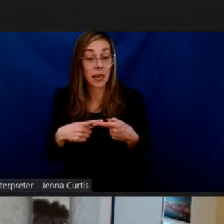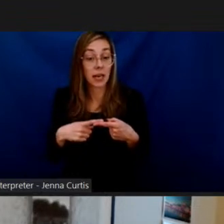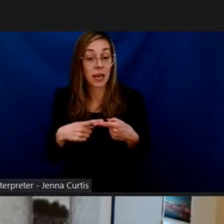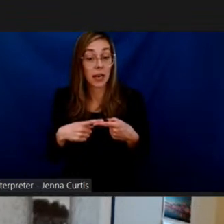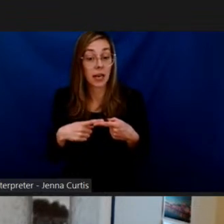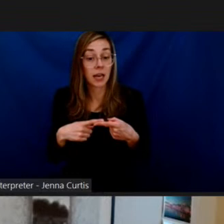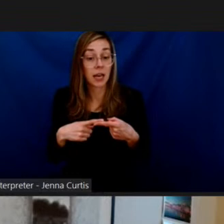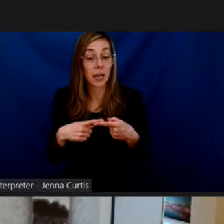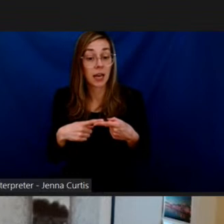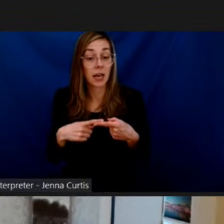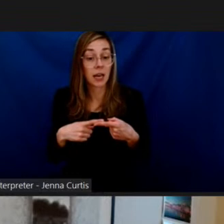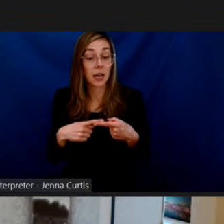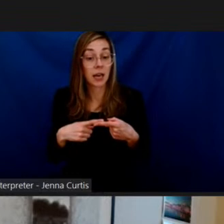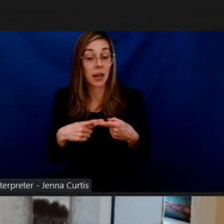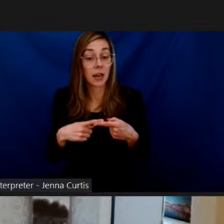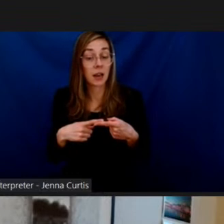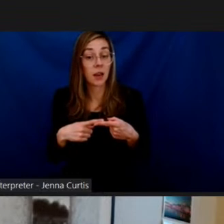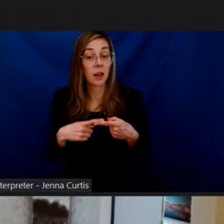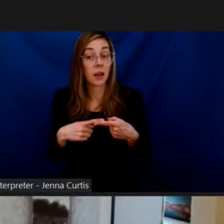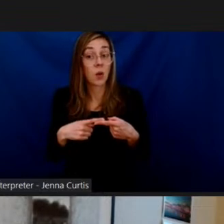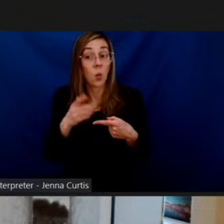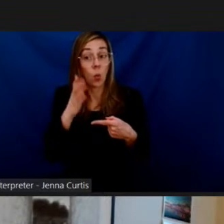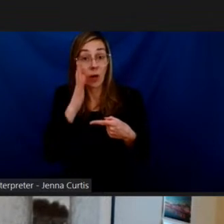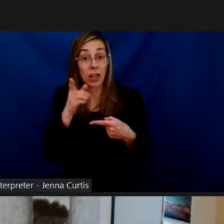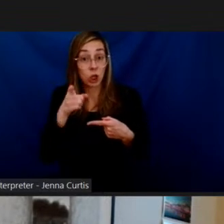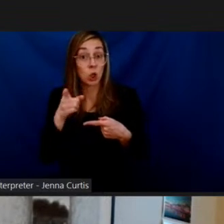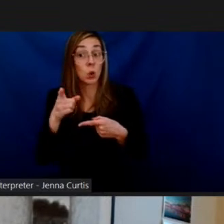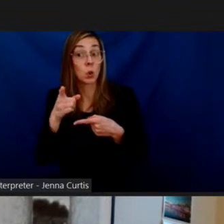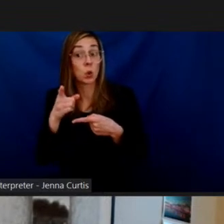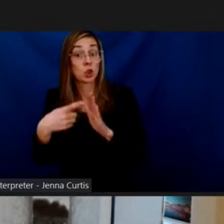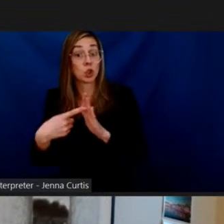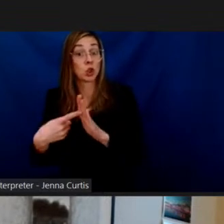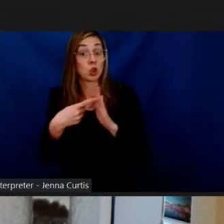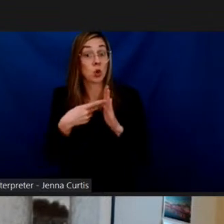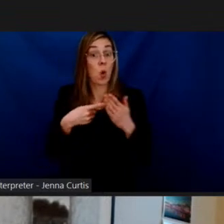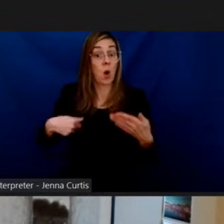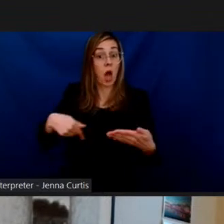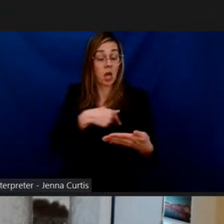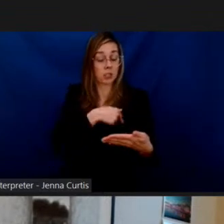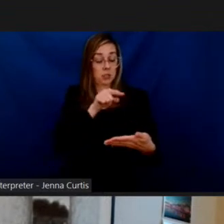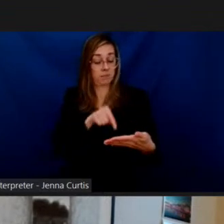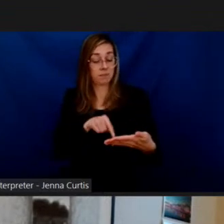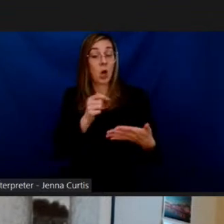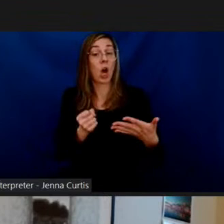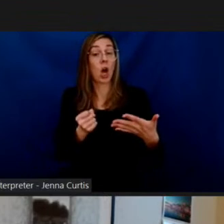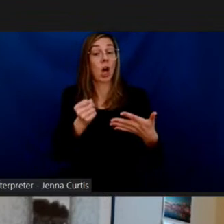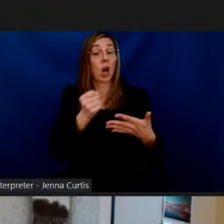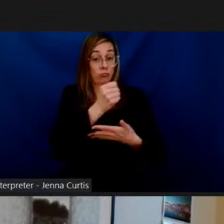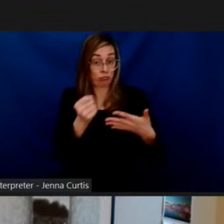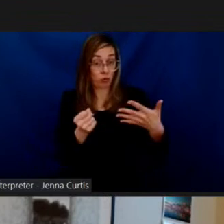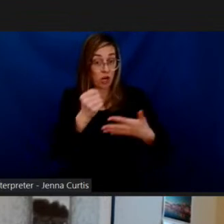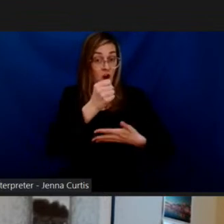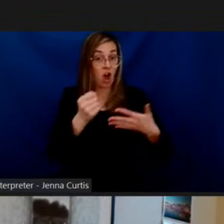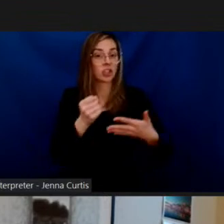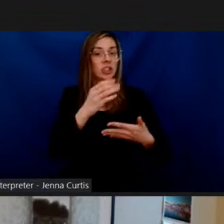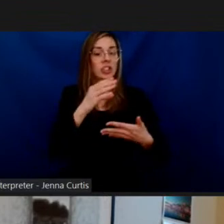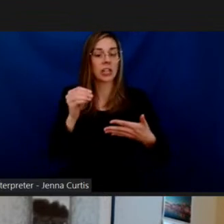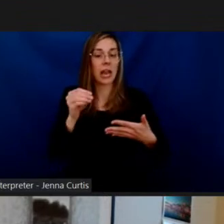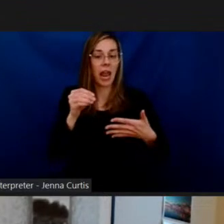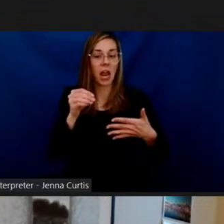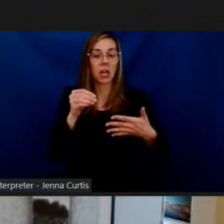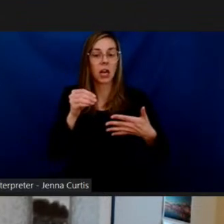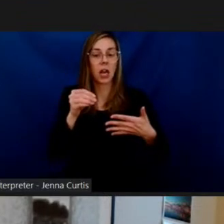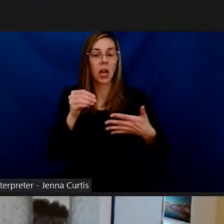triage and escalation criteria and response time requirements to the various kinds